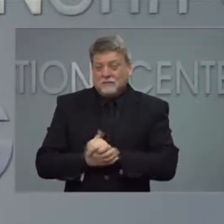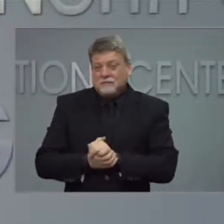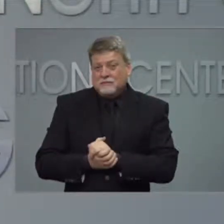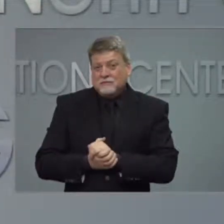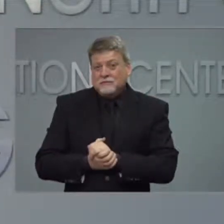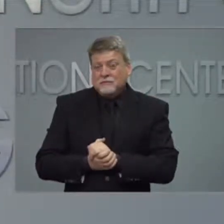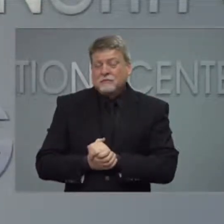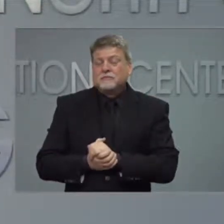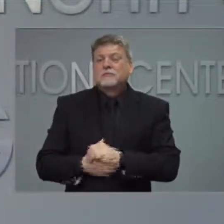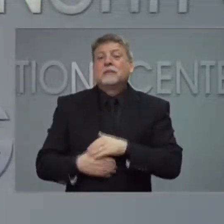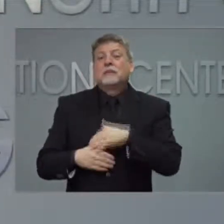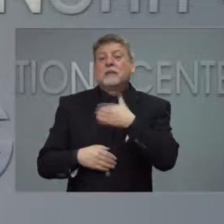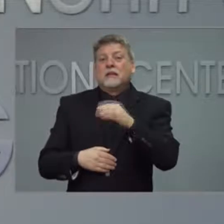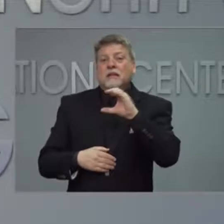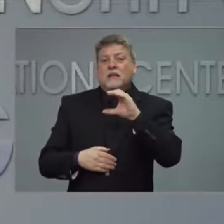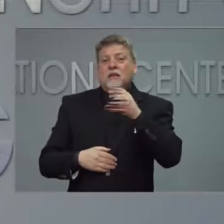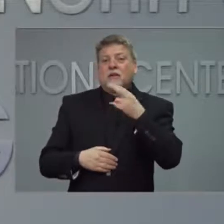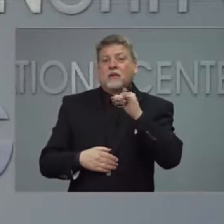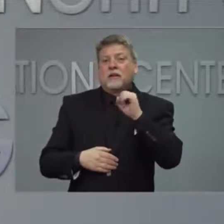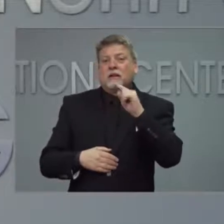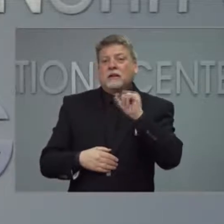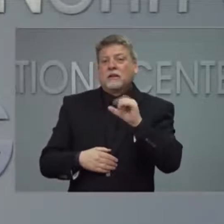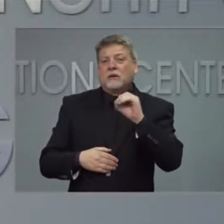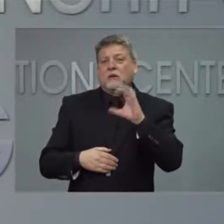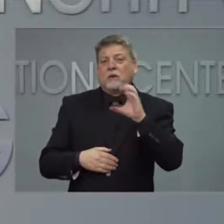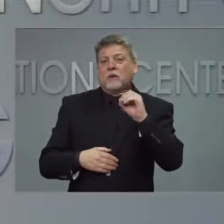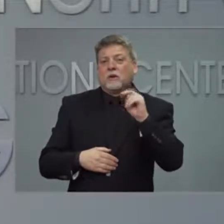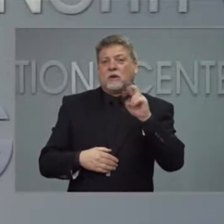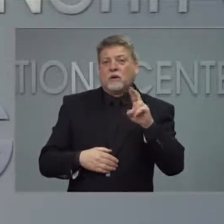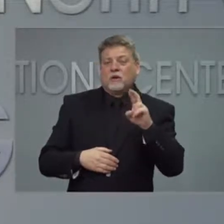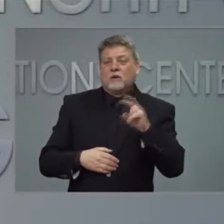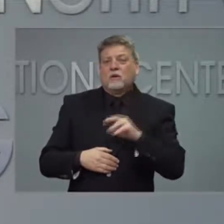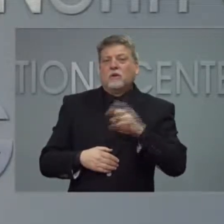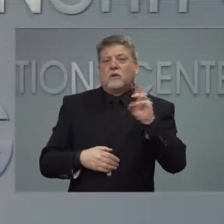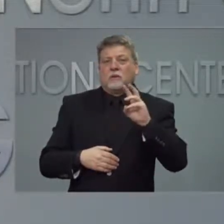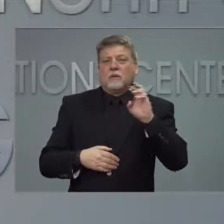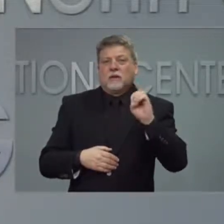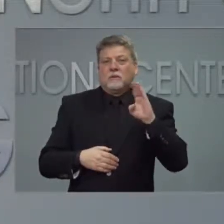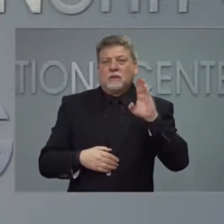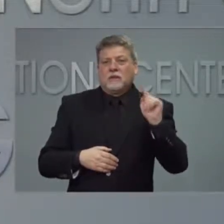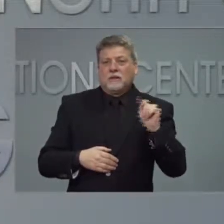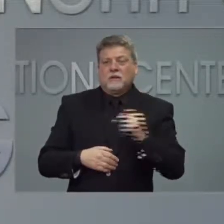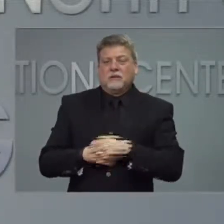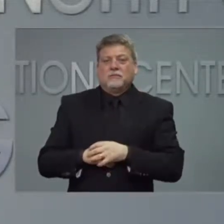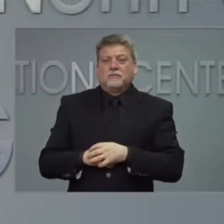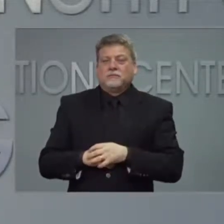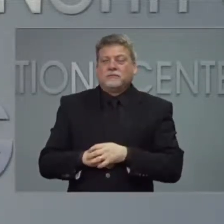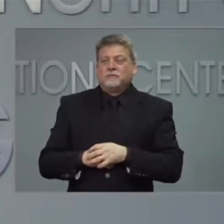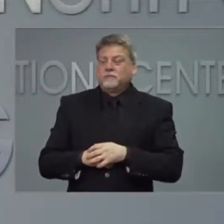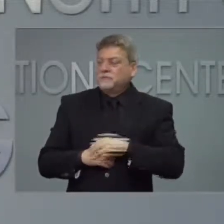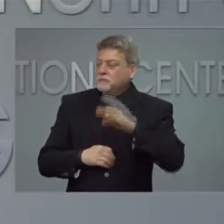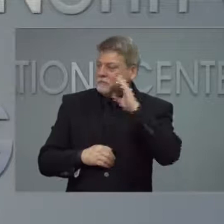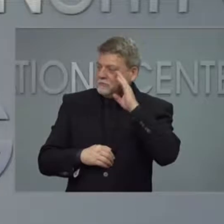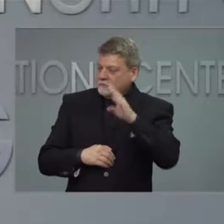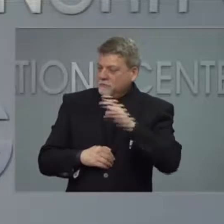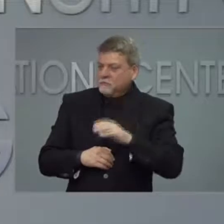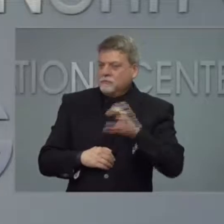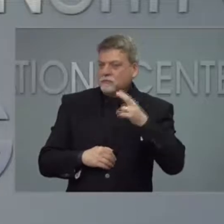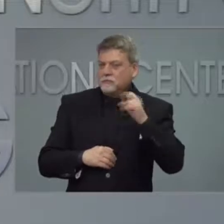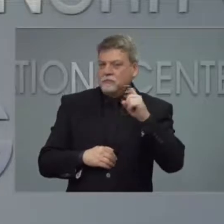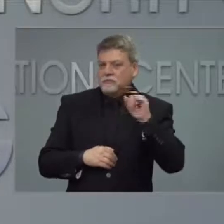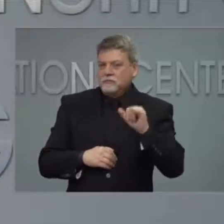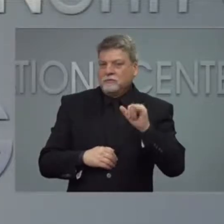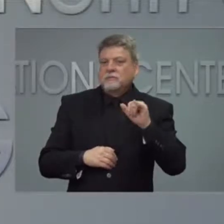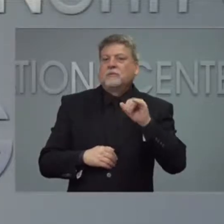Our next question is from Christy O'Connor with WBTV. Hi, Hi, Governor. This is Christy O'Connor